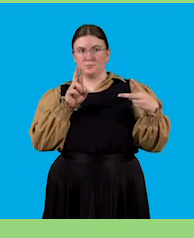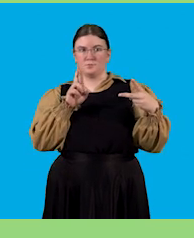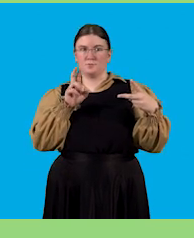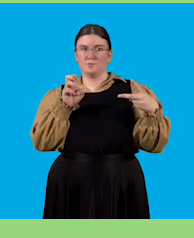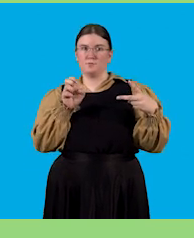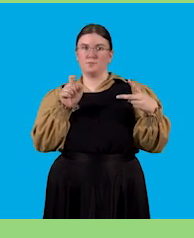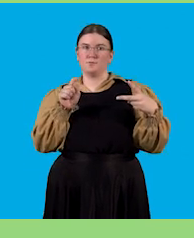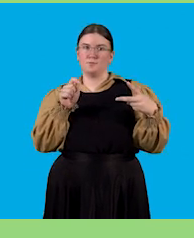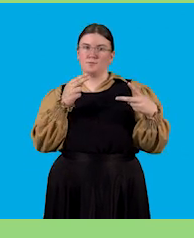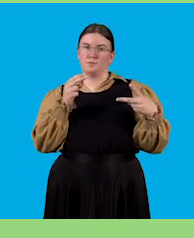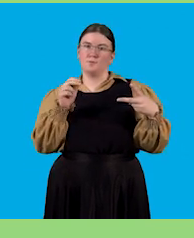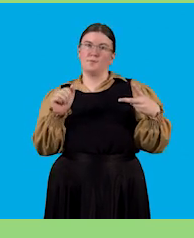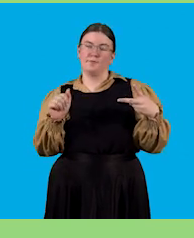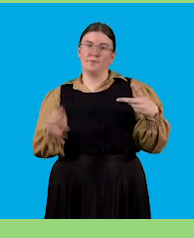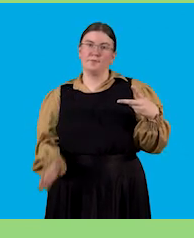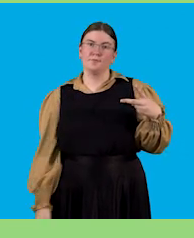a ureter.